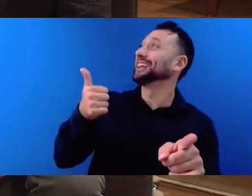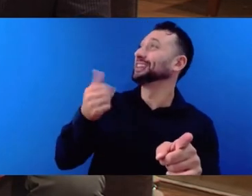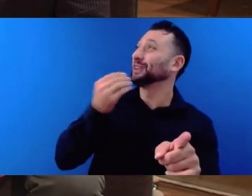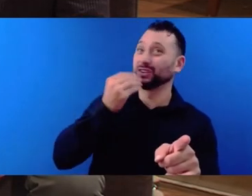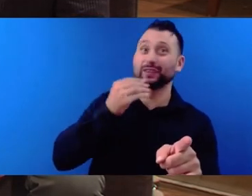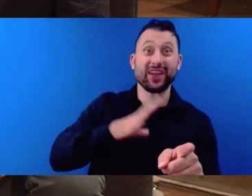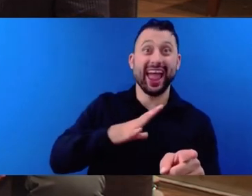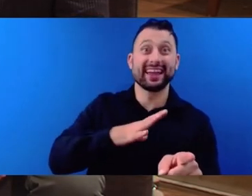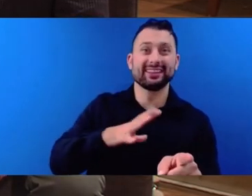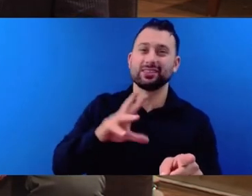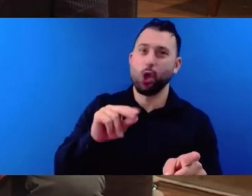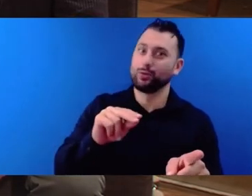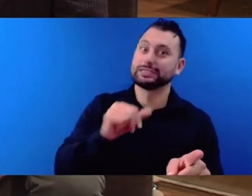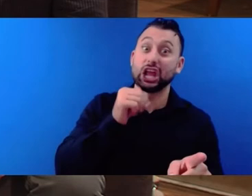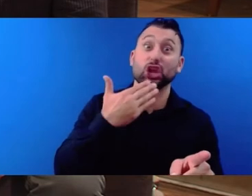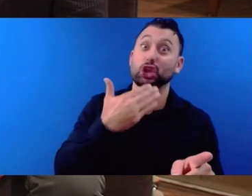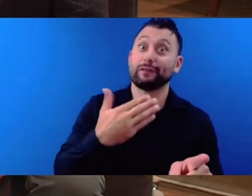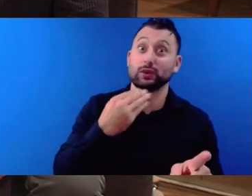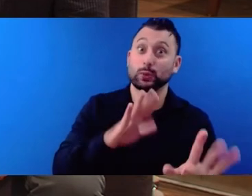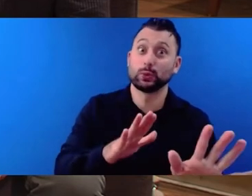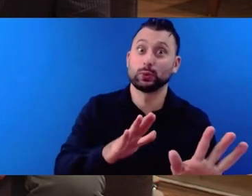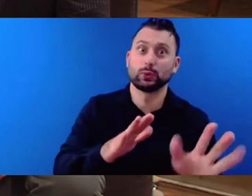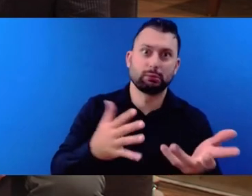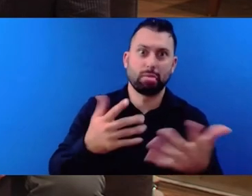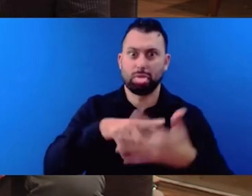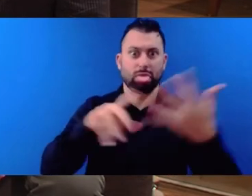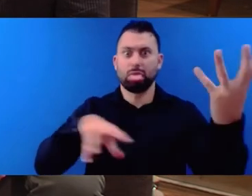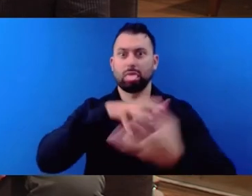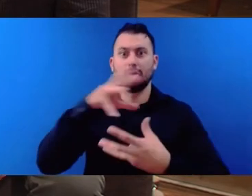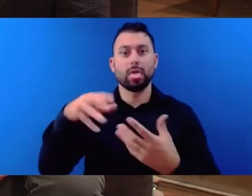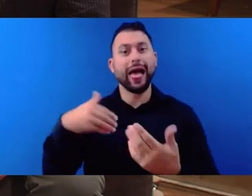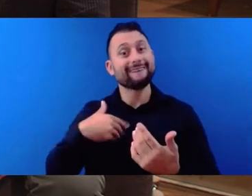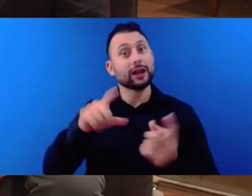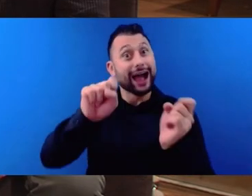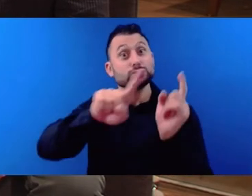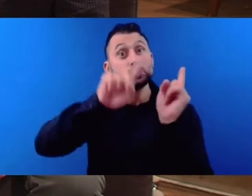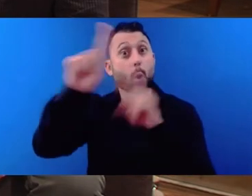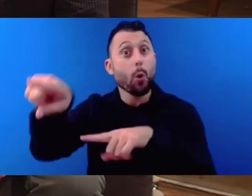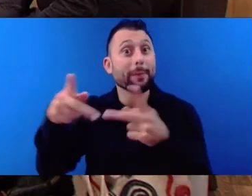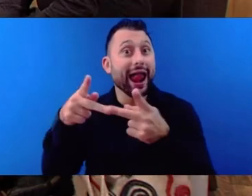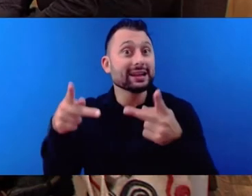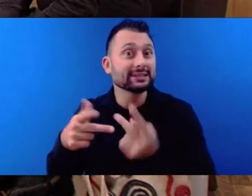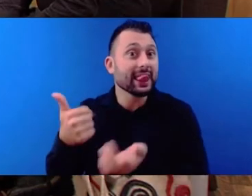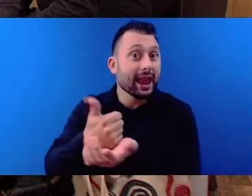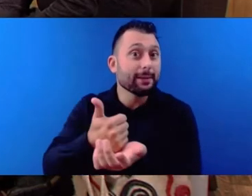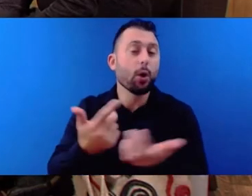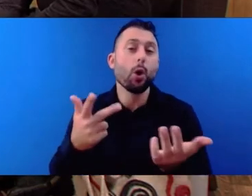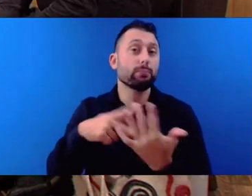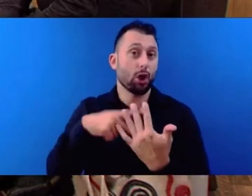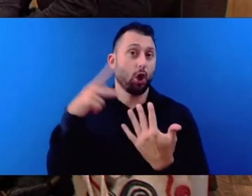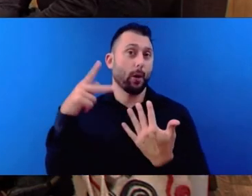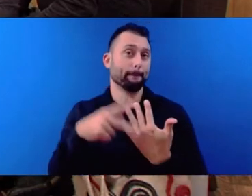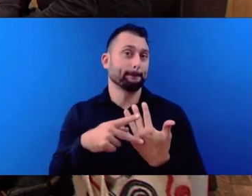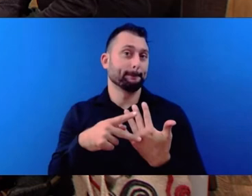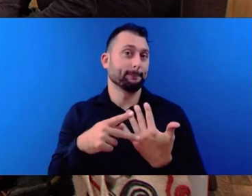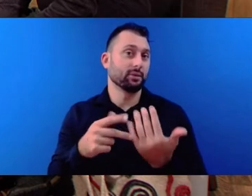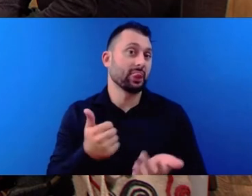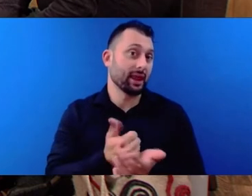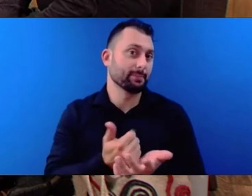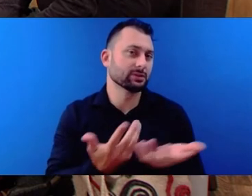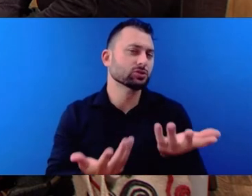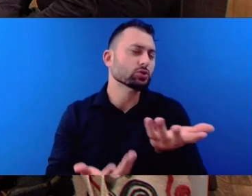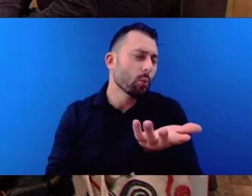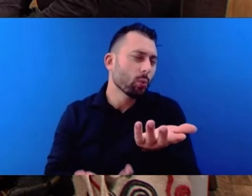eating. Do we have programs specifically to address that? Yeah, so that's a great question. There's many